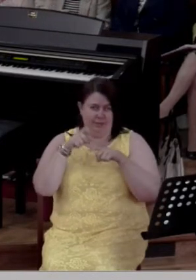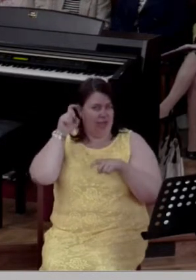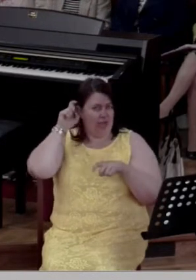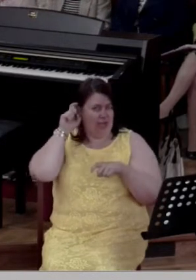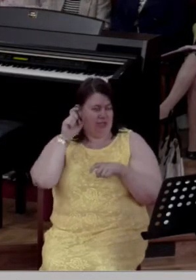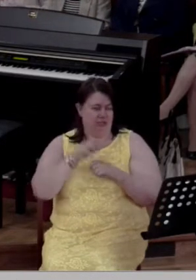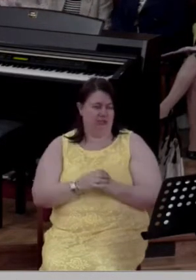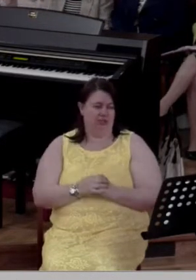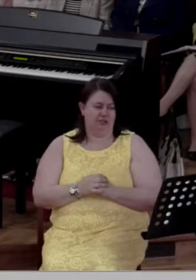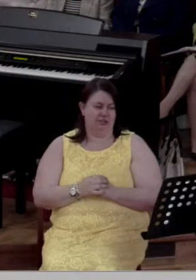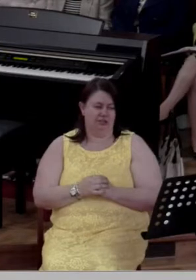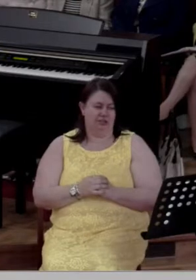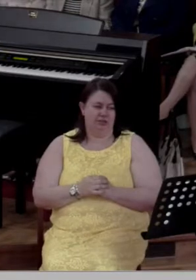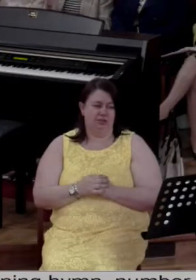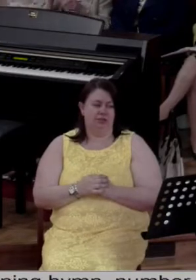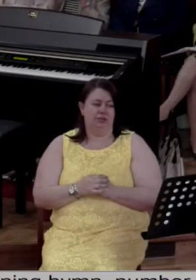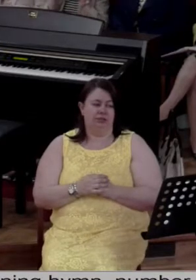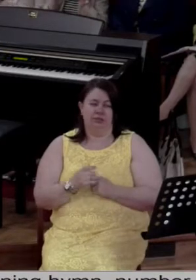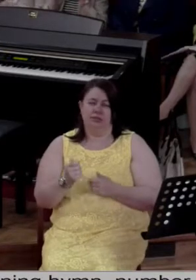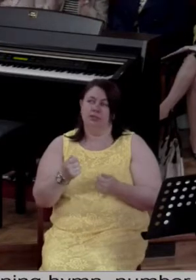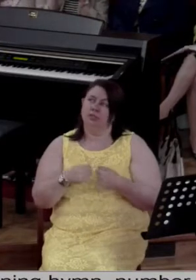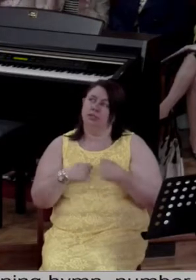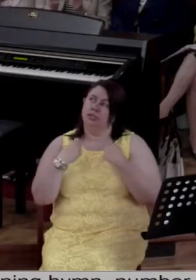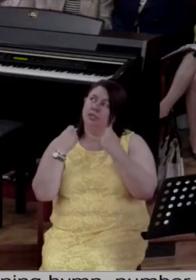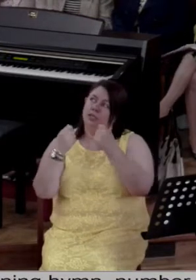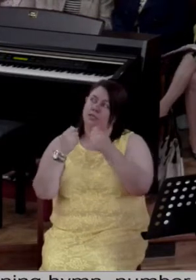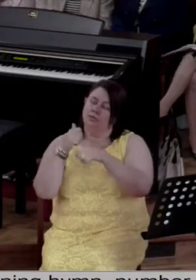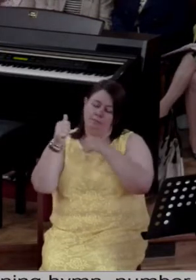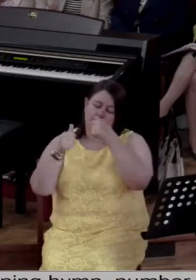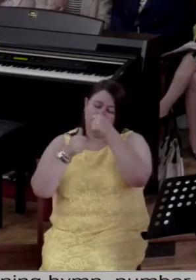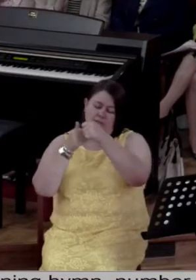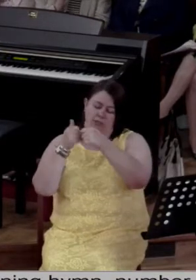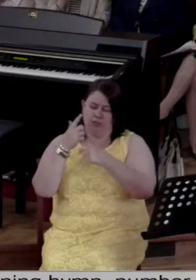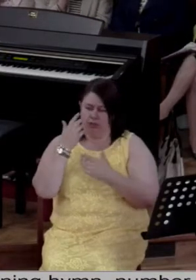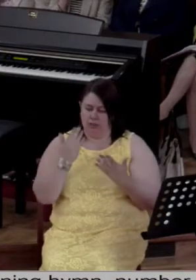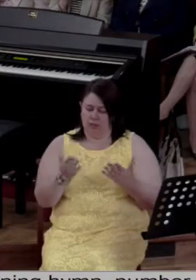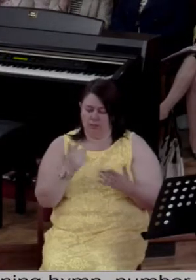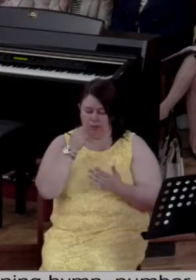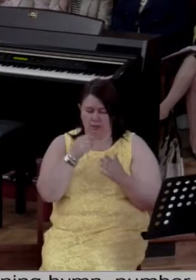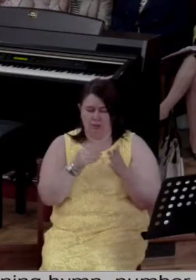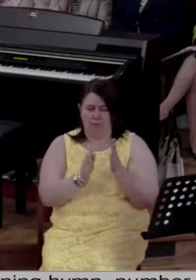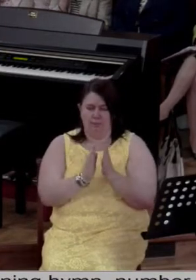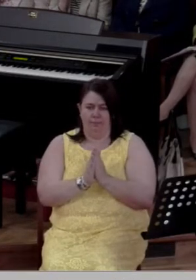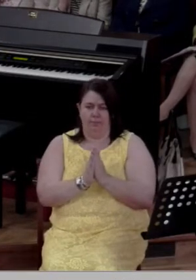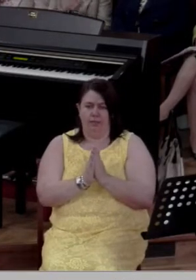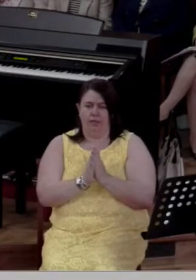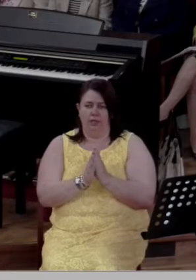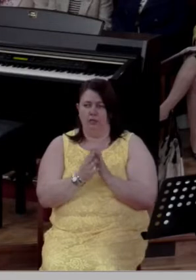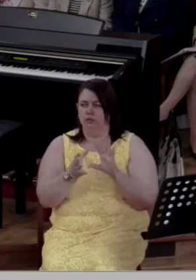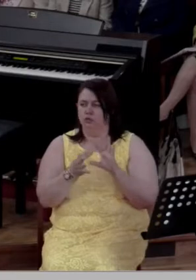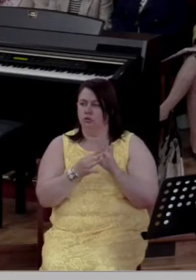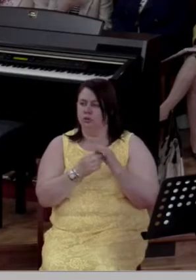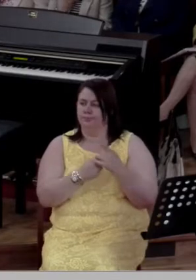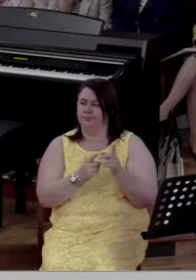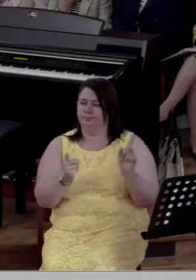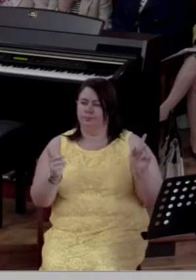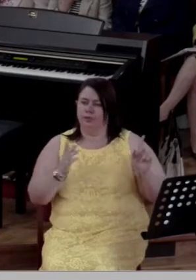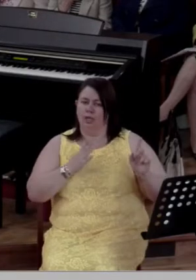As we brought our praises to God, let's now say our prayers. Let's join together our hearts as we come to God in